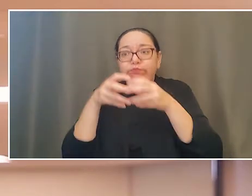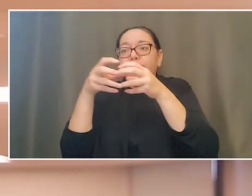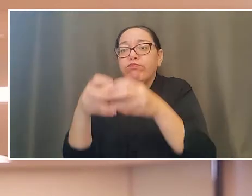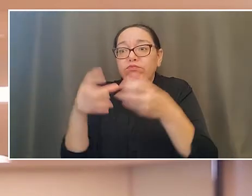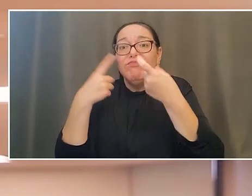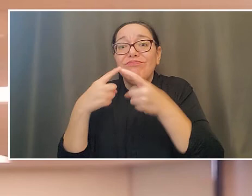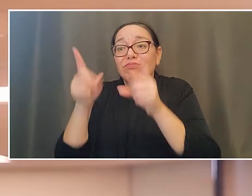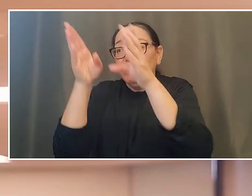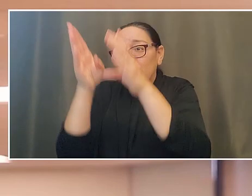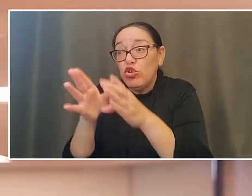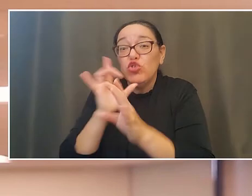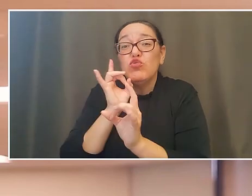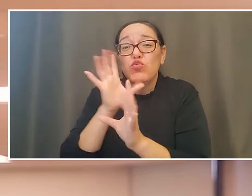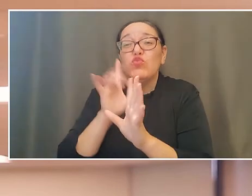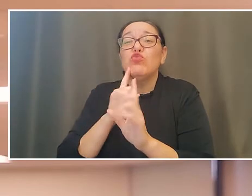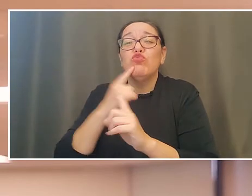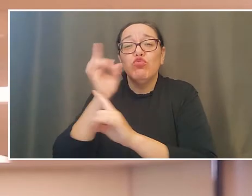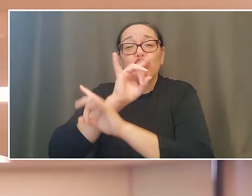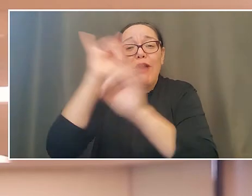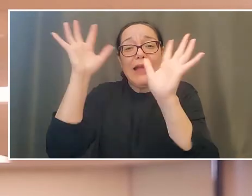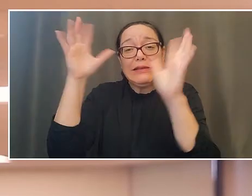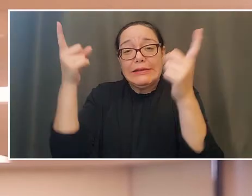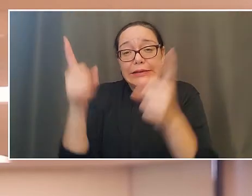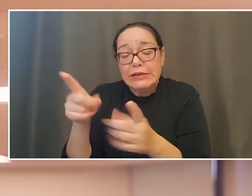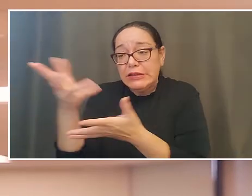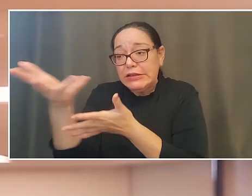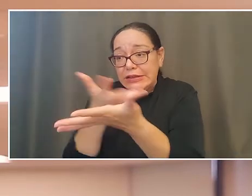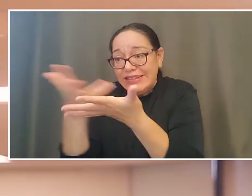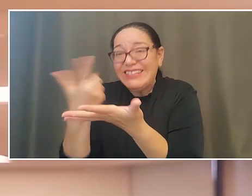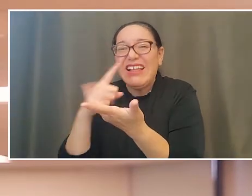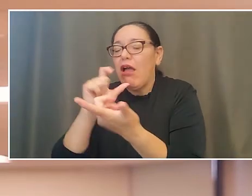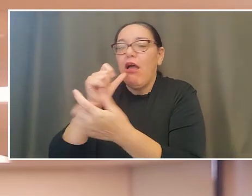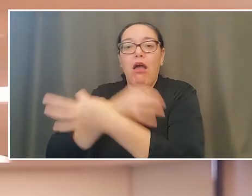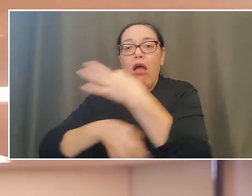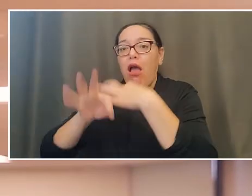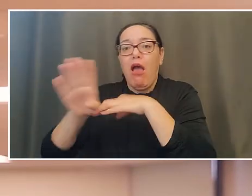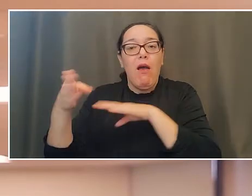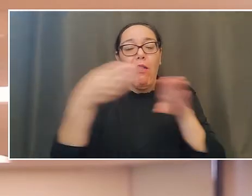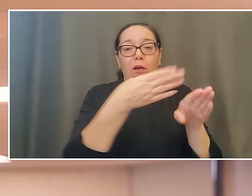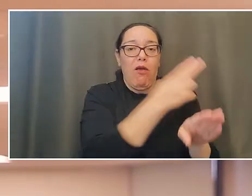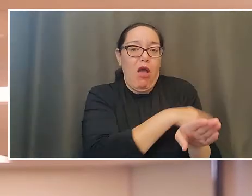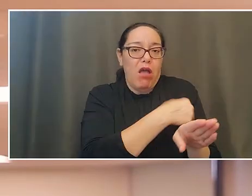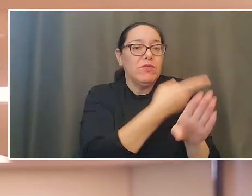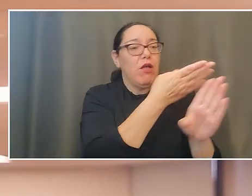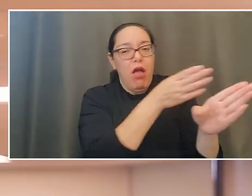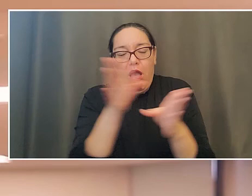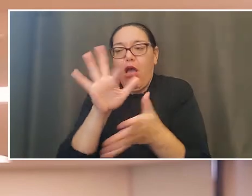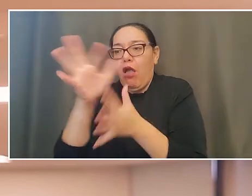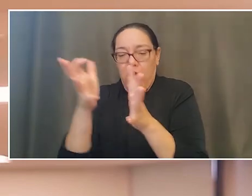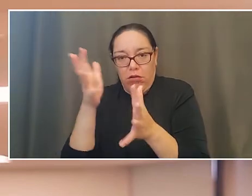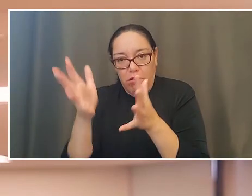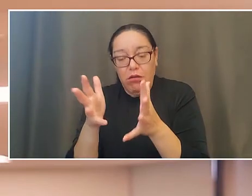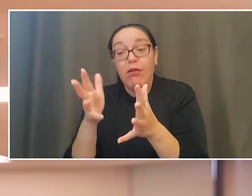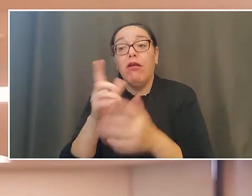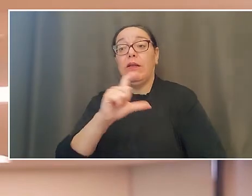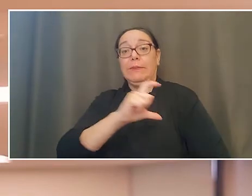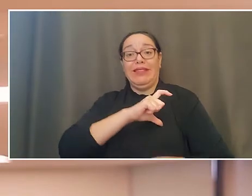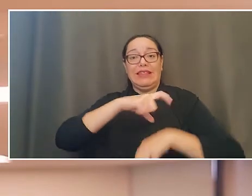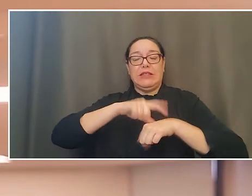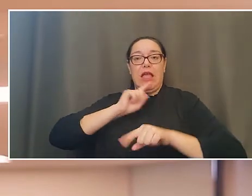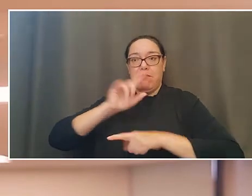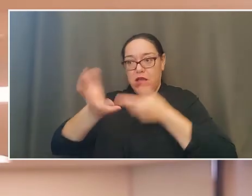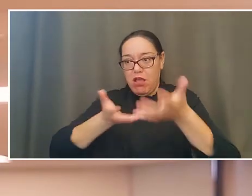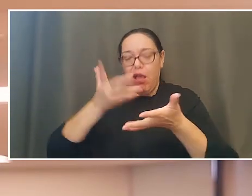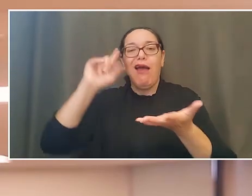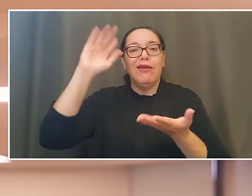from hospital emergency departments. They decrease patrol police officer time and responses, and